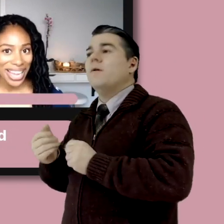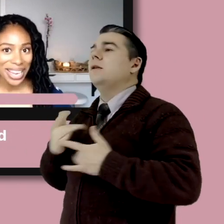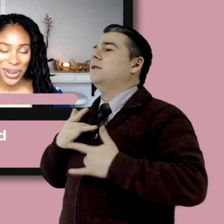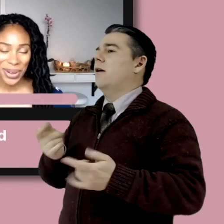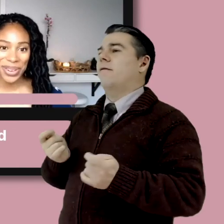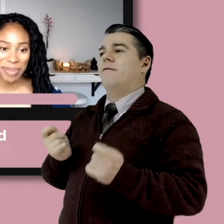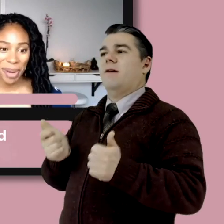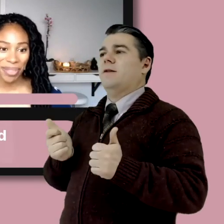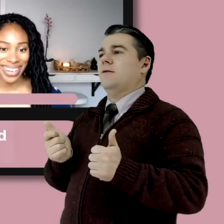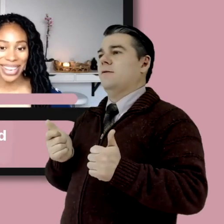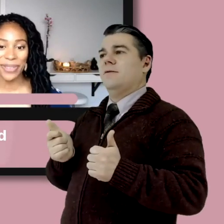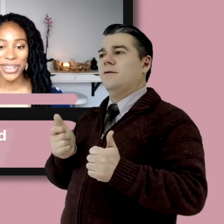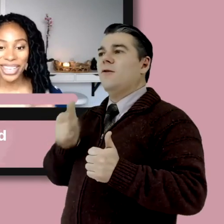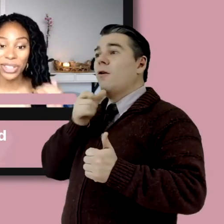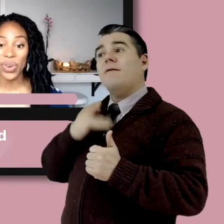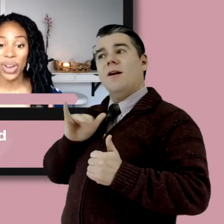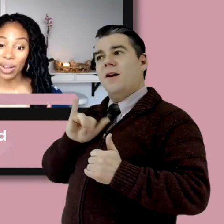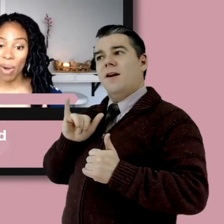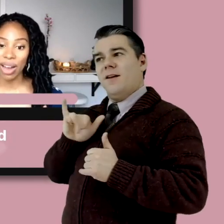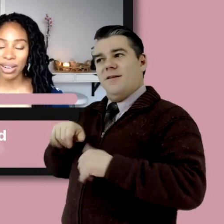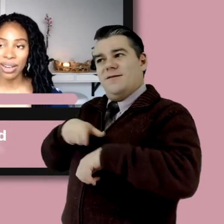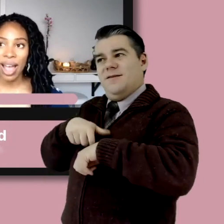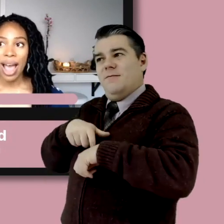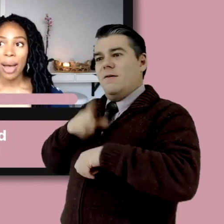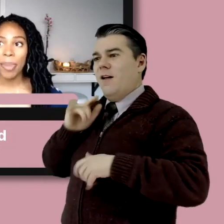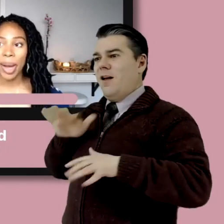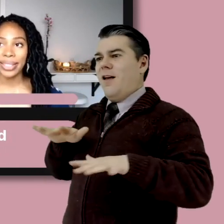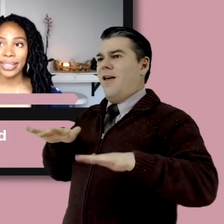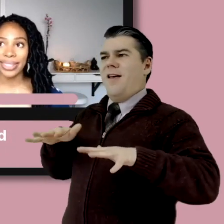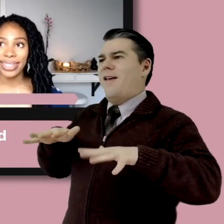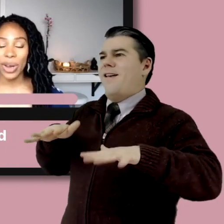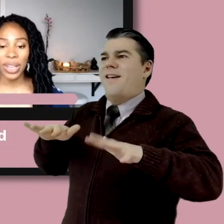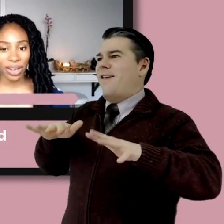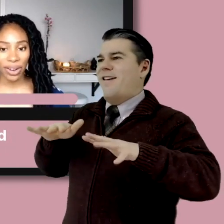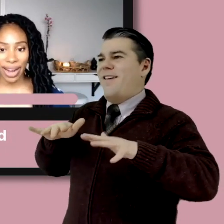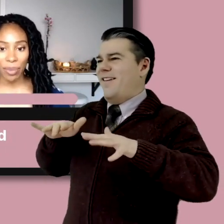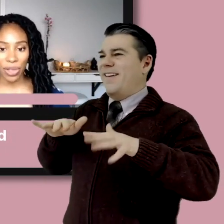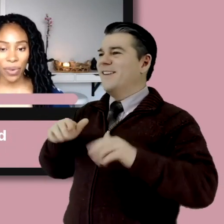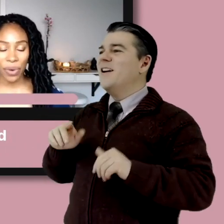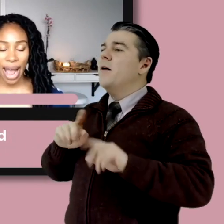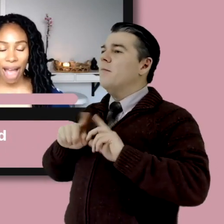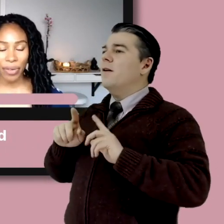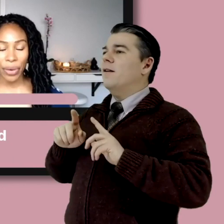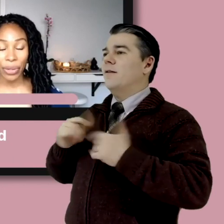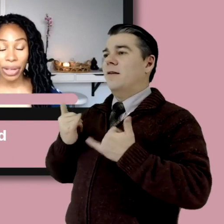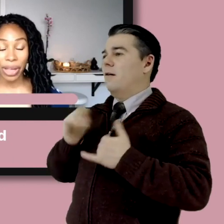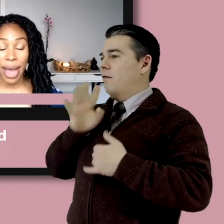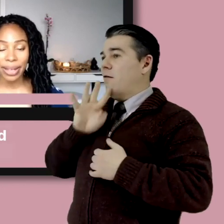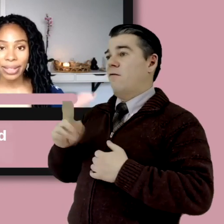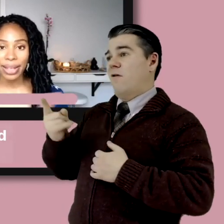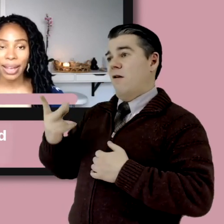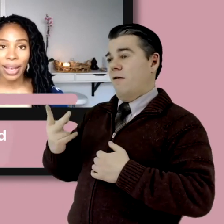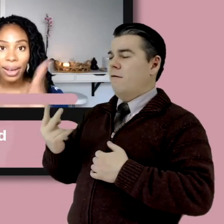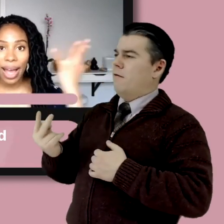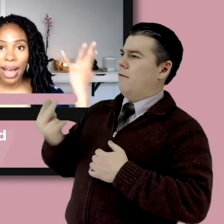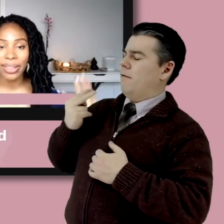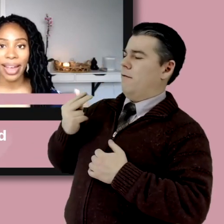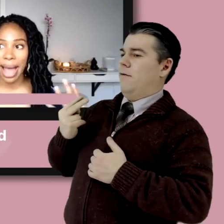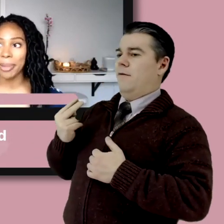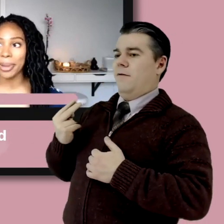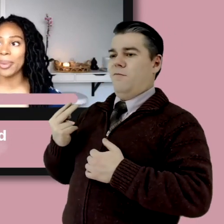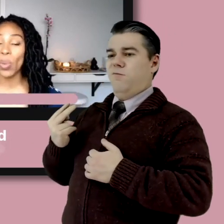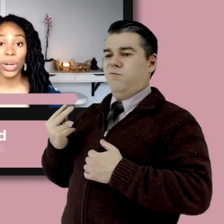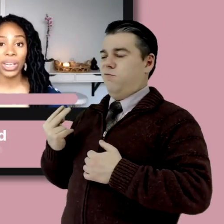feel like it when you're in the moment and you feel like you're treading water. But, here I am with a 4.5-year-old looking back and saying, how did